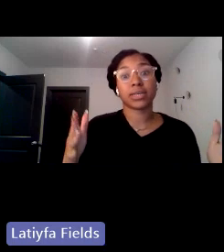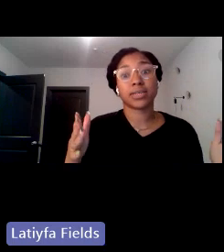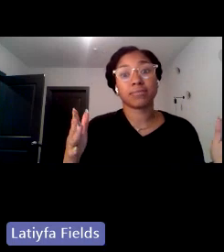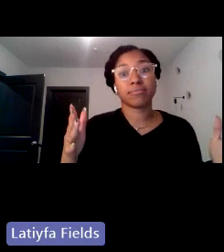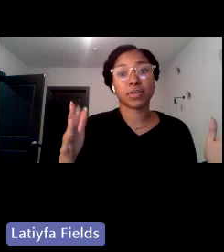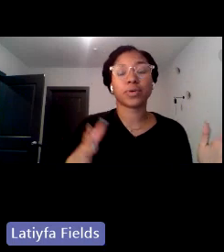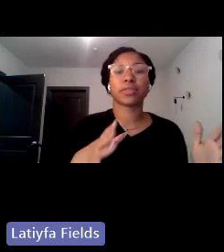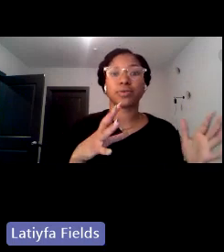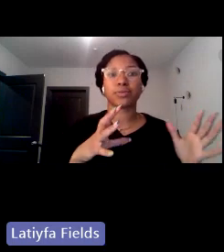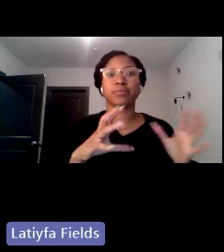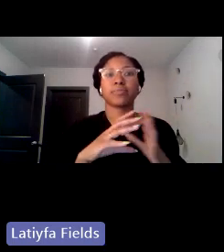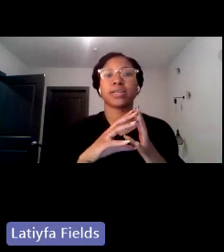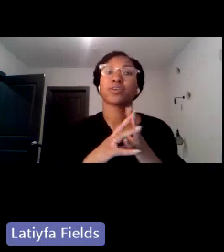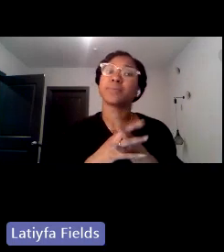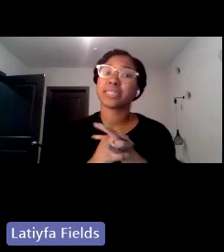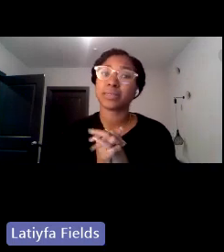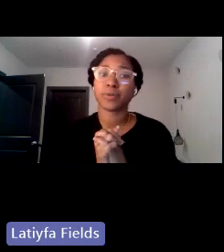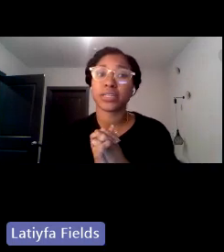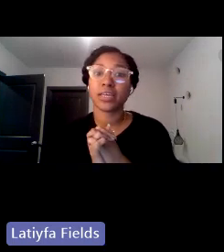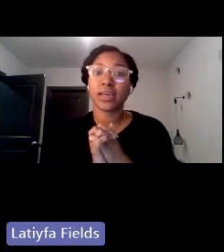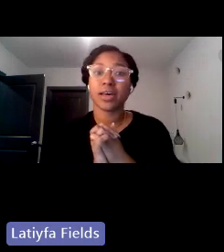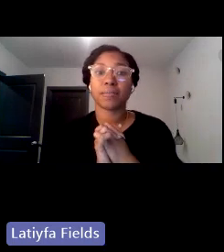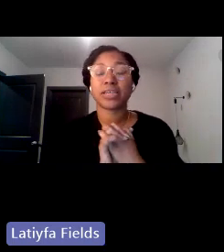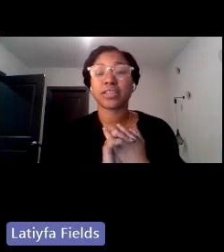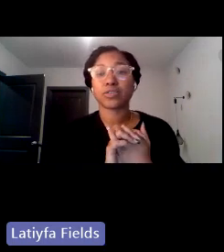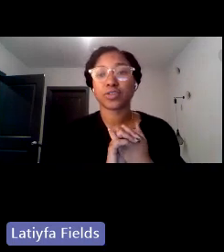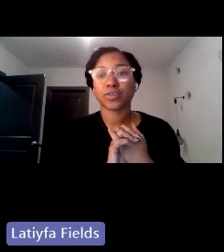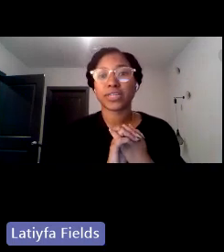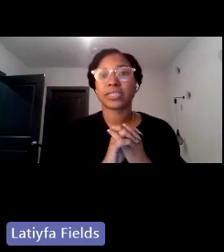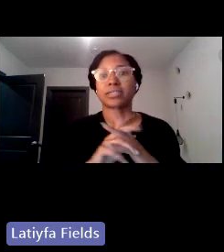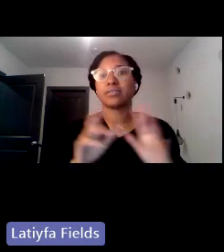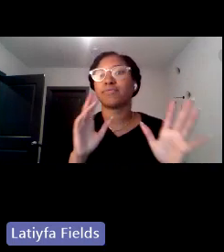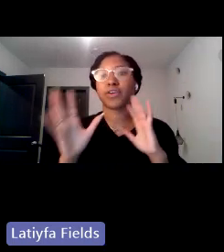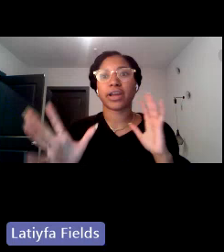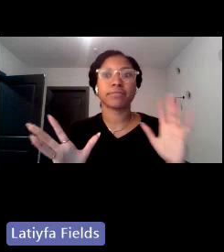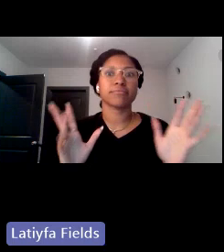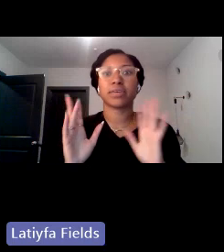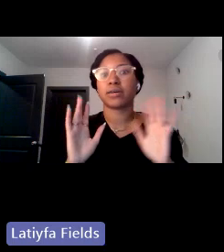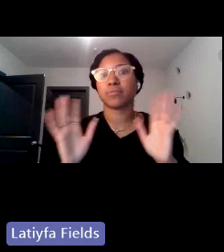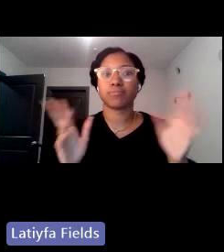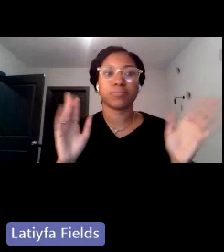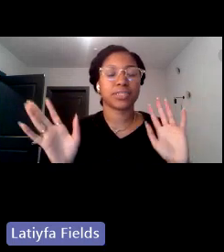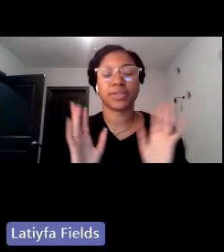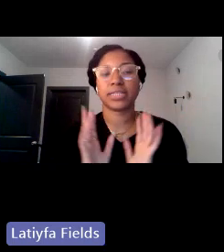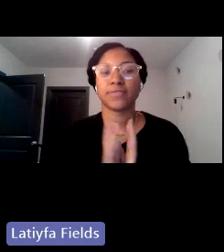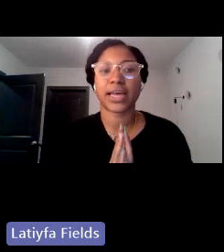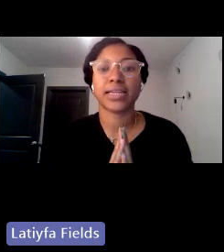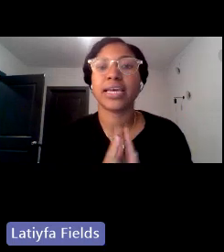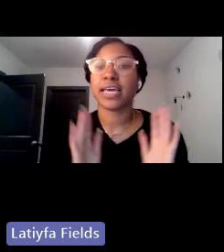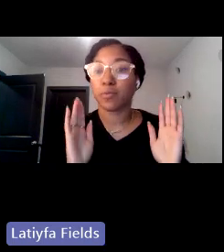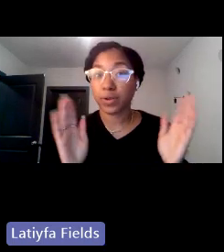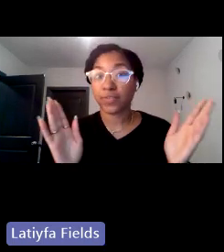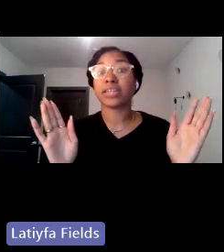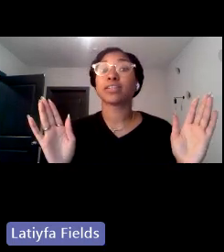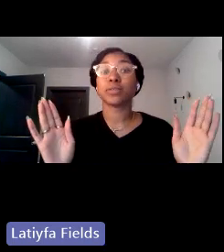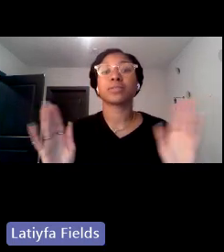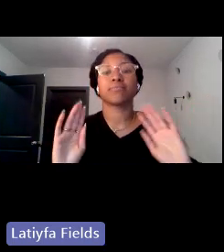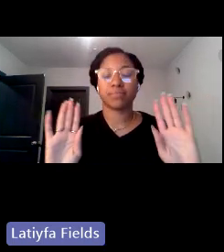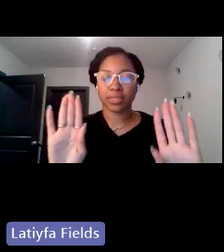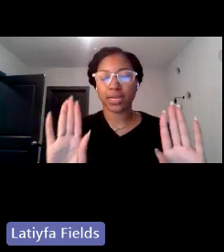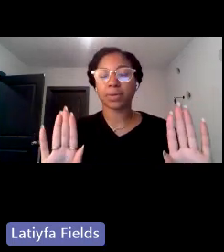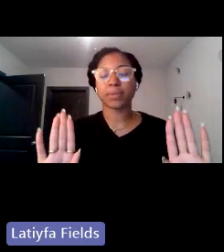throughout going through terminating someone, ending their service and figuring out the different ends of that. And one of